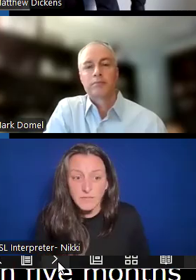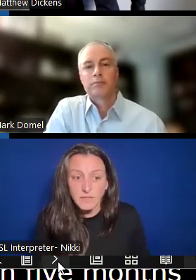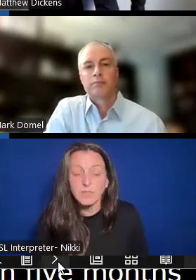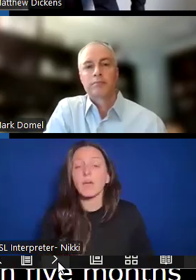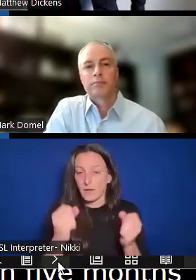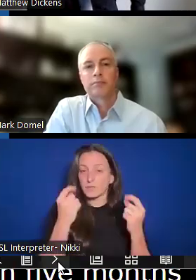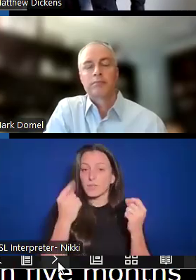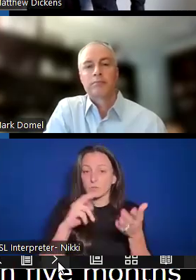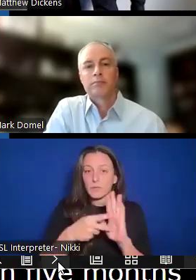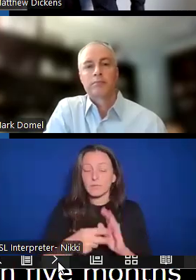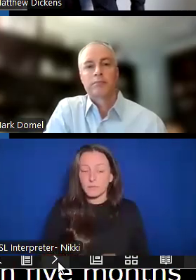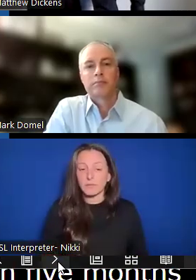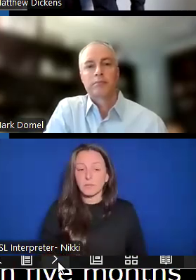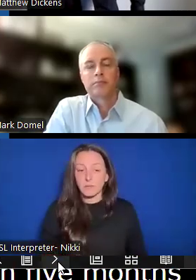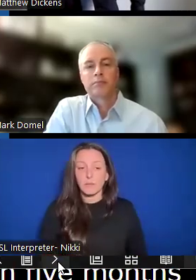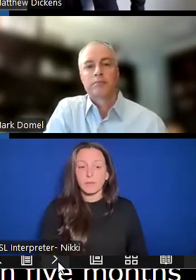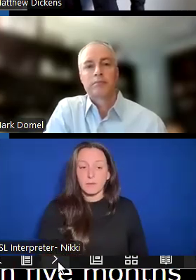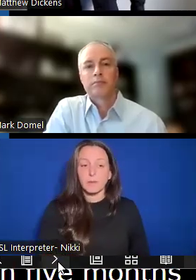makes understand.